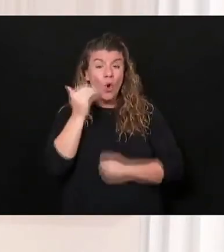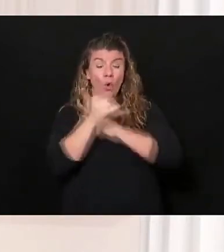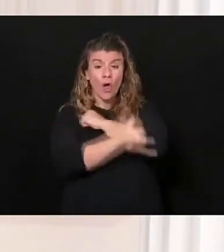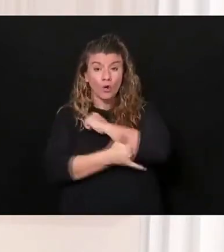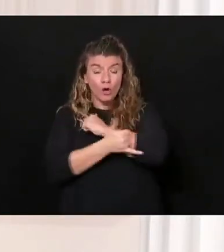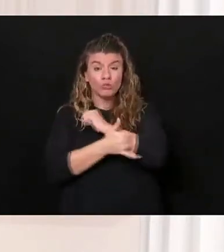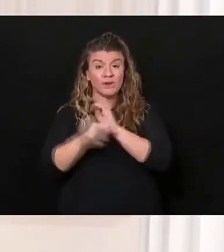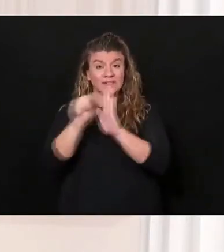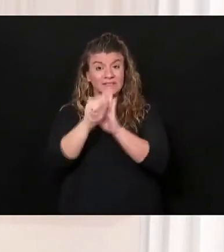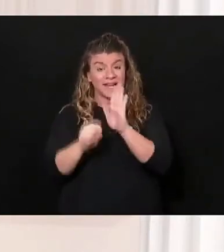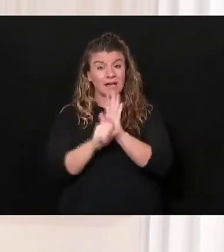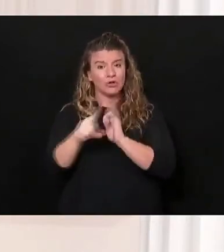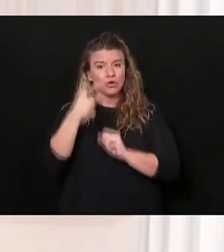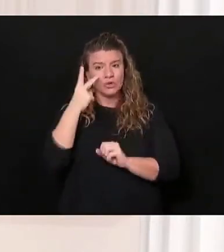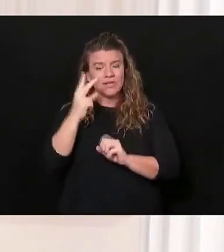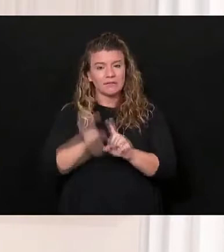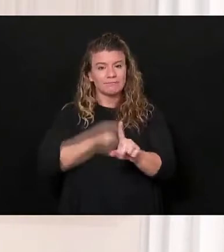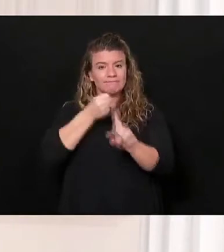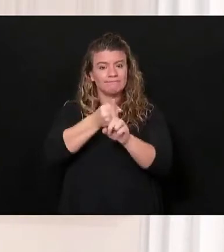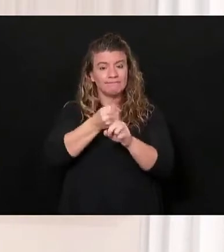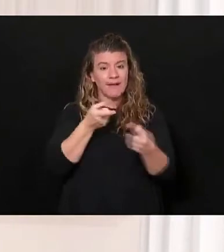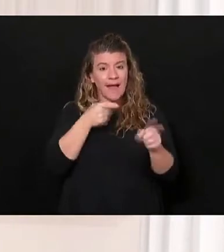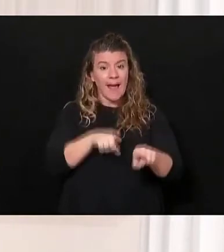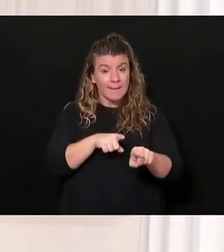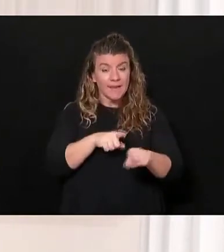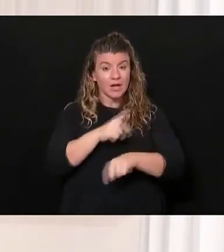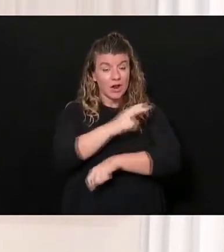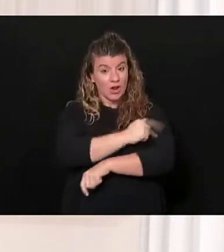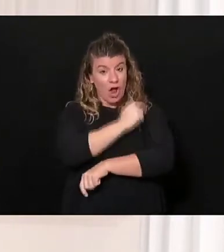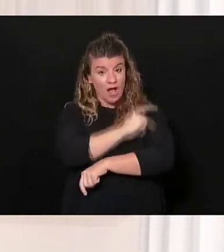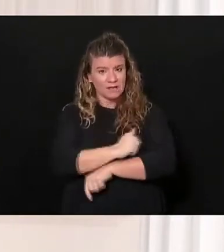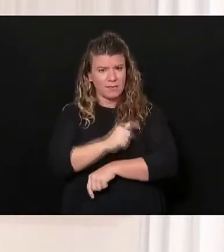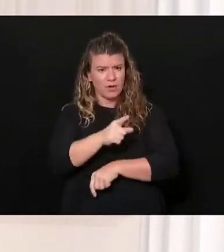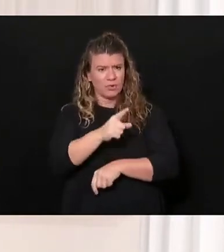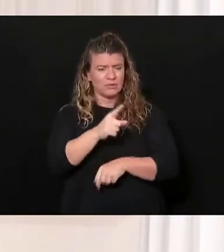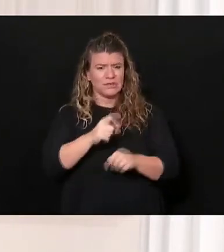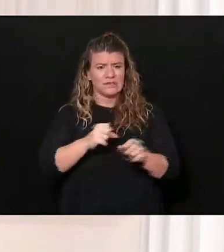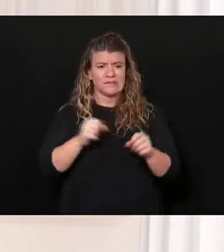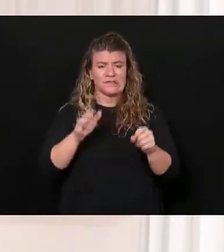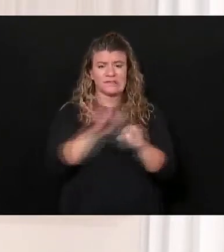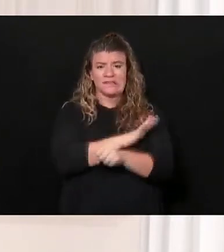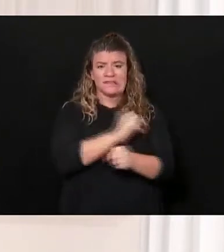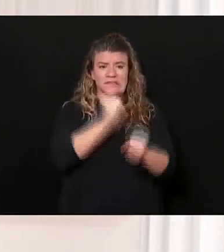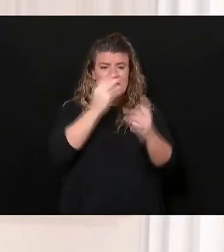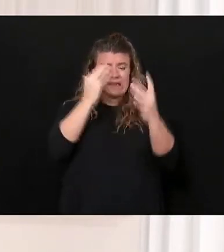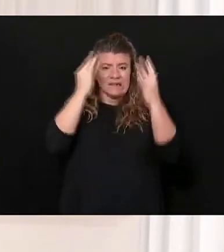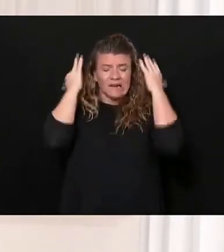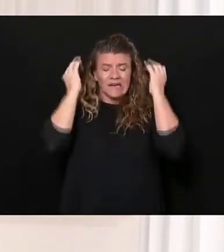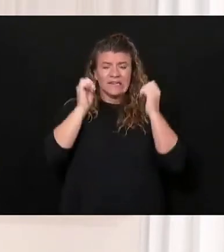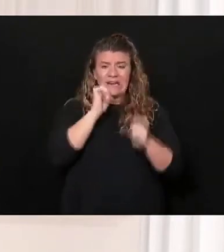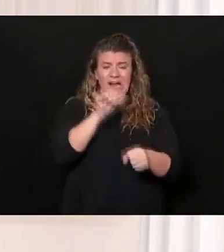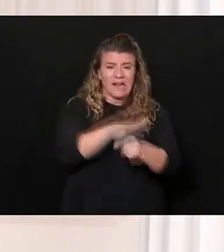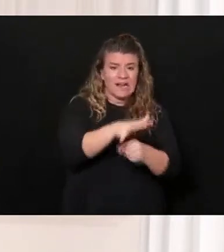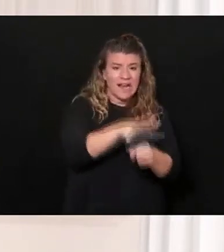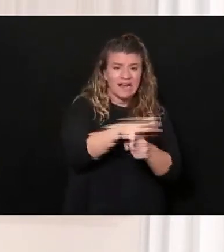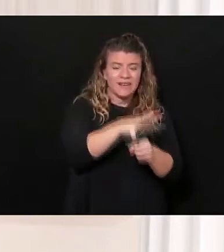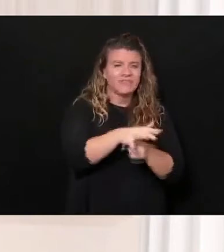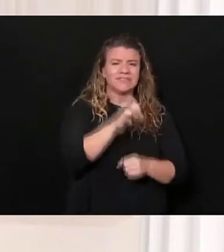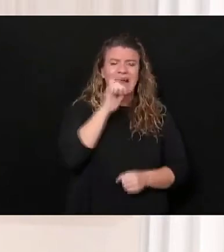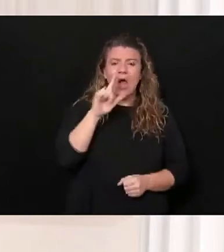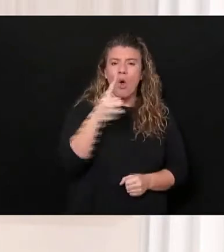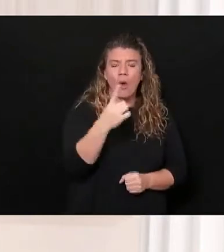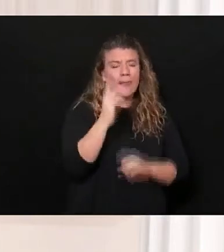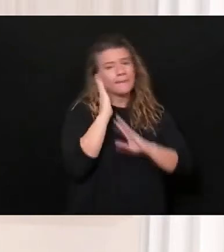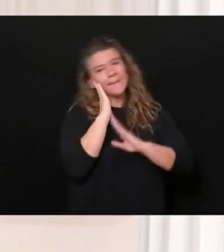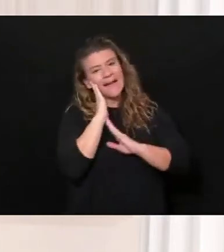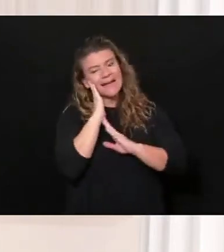see surge happen and when we see hospital capacities start to be constrained, not only on the number of beds available